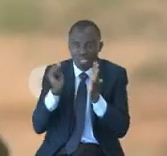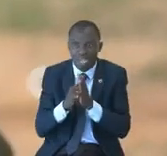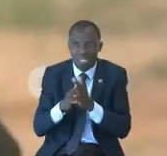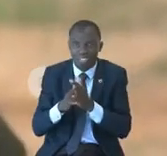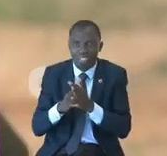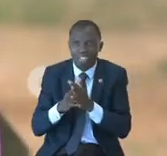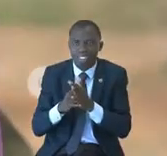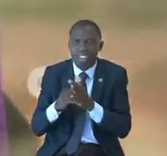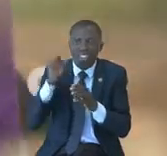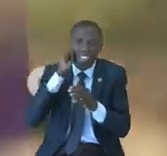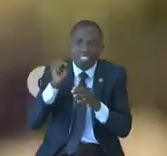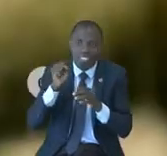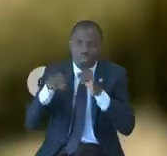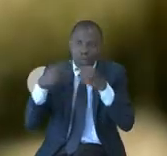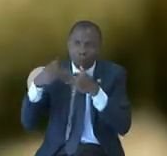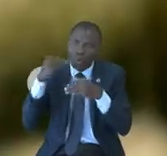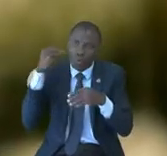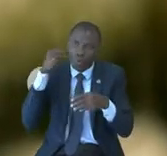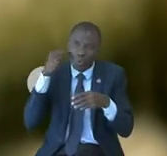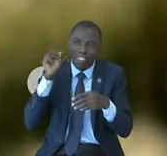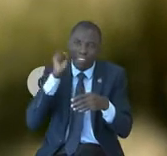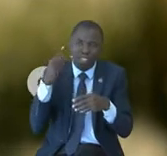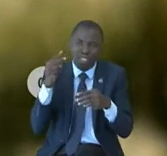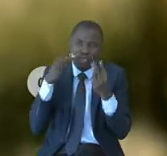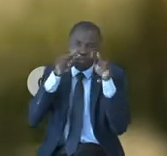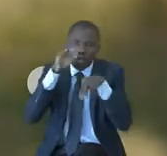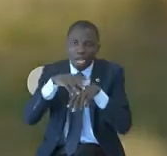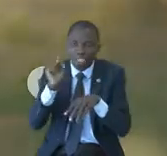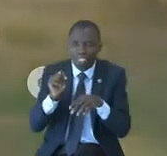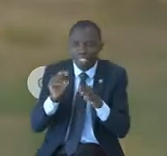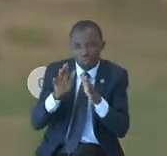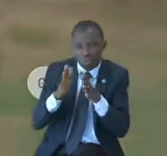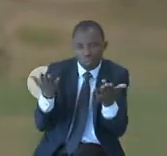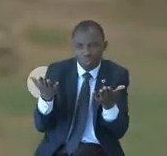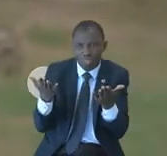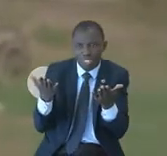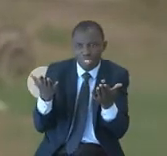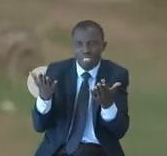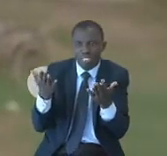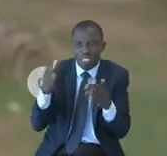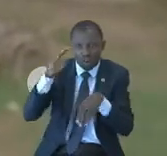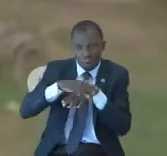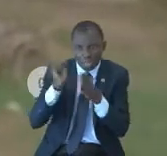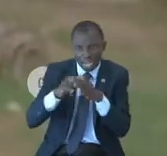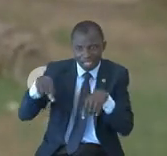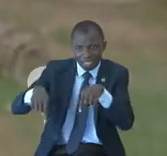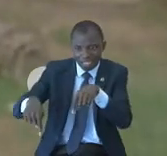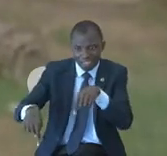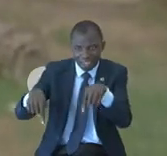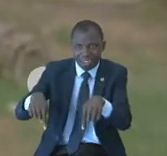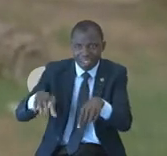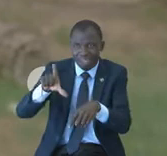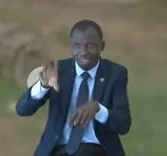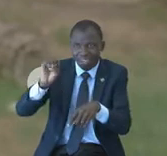surface of the opening place on my leg. And I saw something whitish. I said, is this bone? I had to indeed use